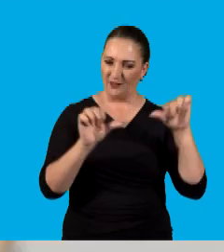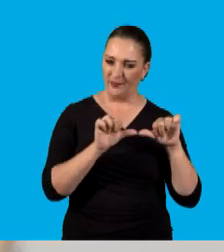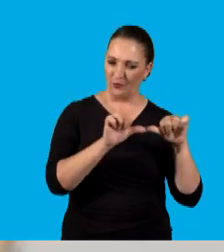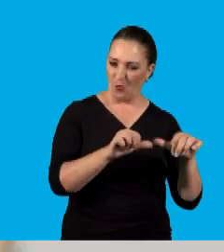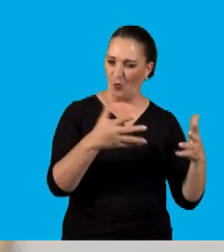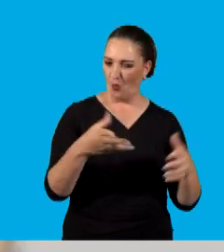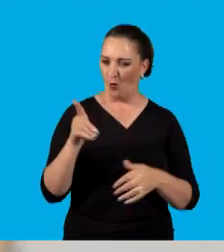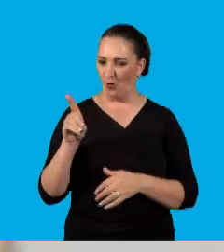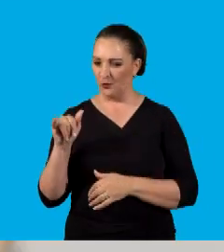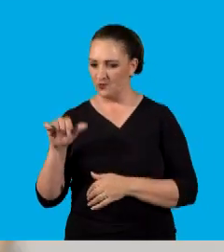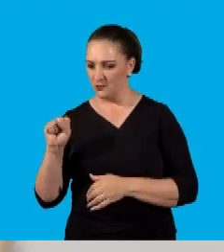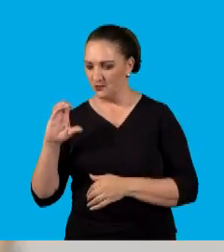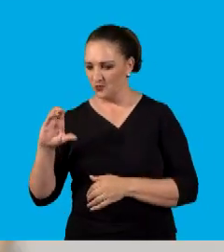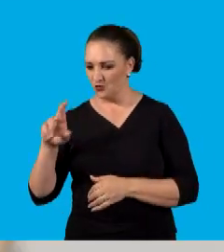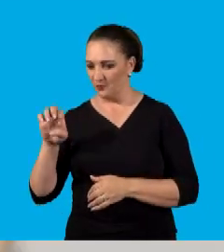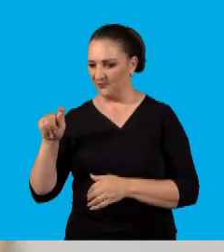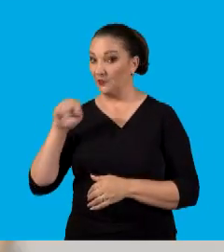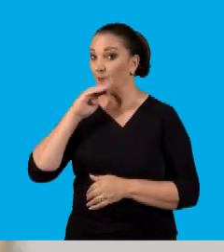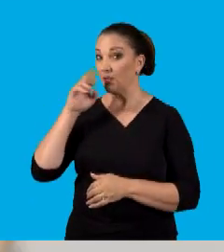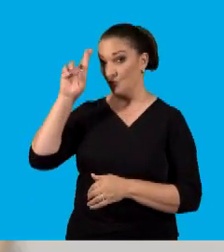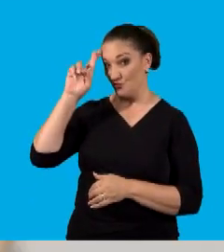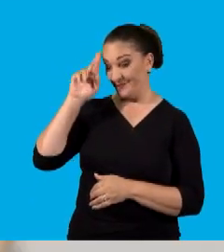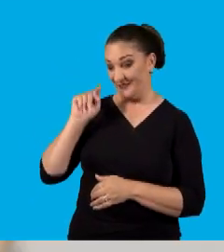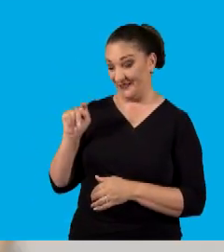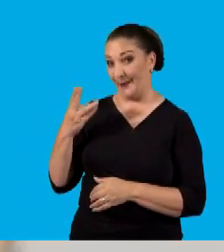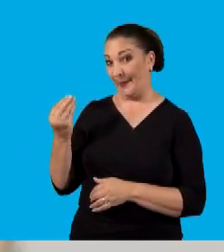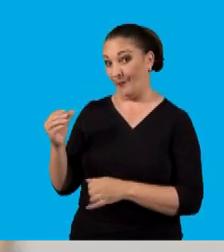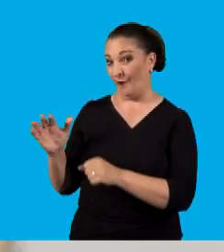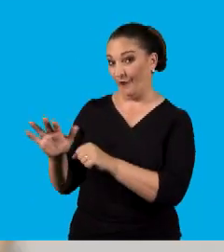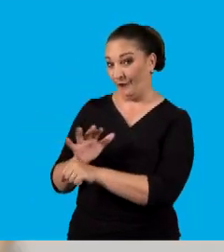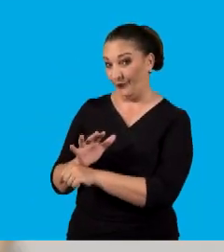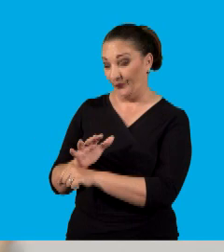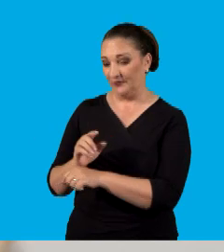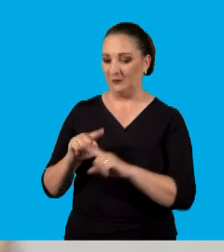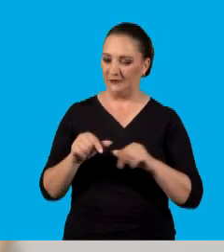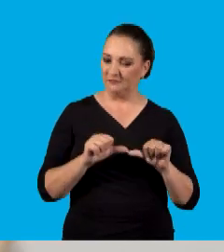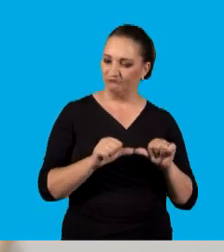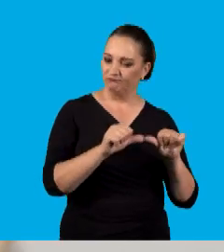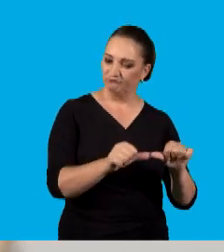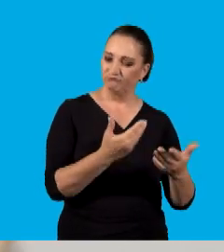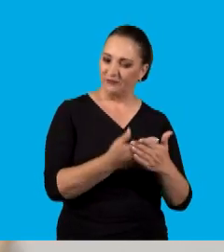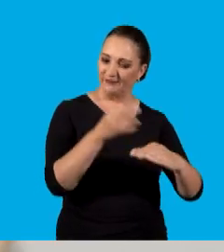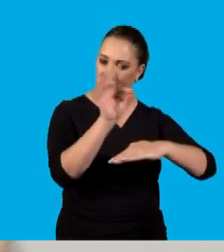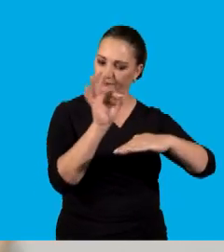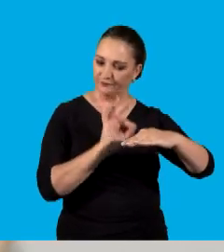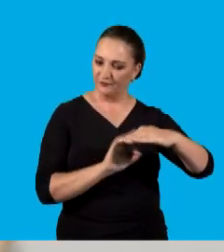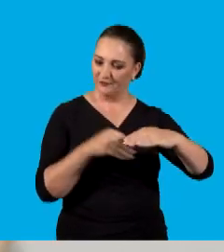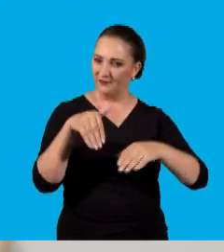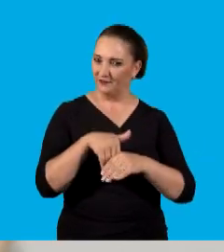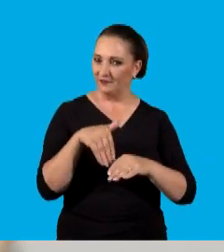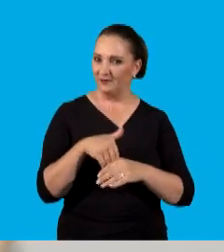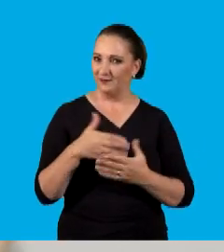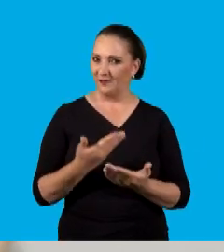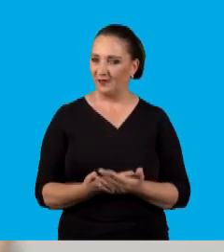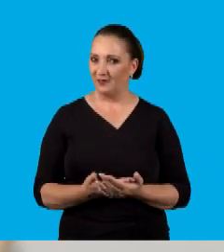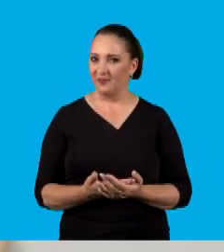is continuous? Remember, discrete can only work with whole numbers, and continuous can have fractions. So when